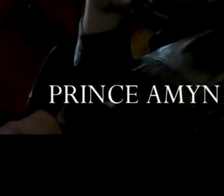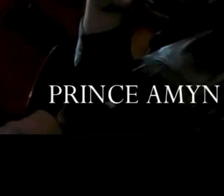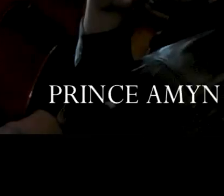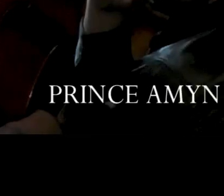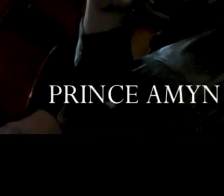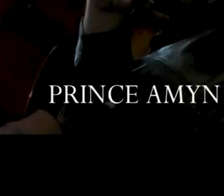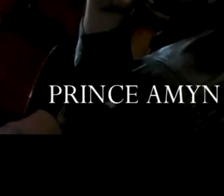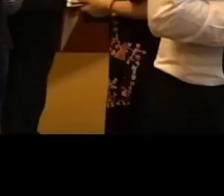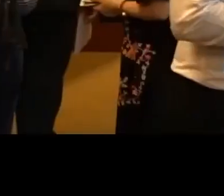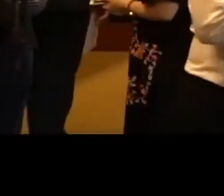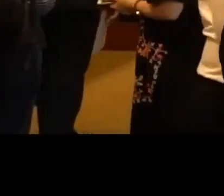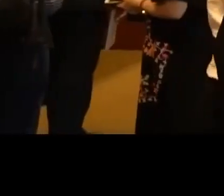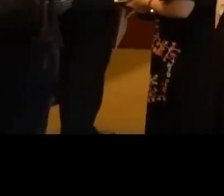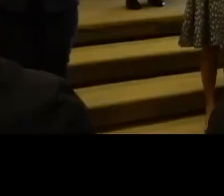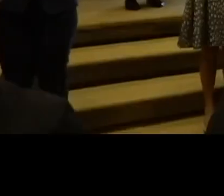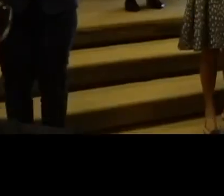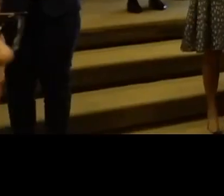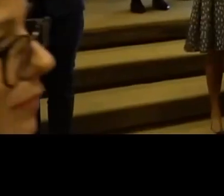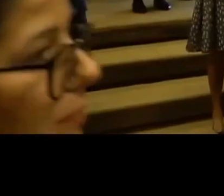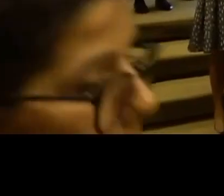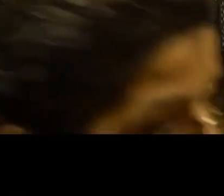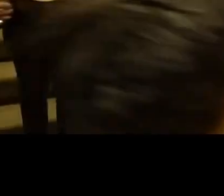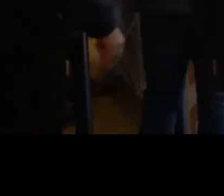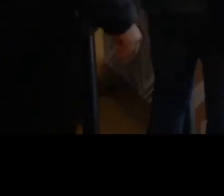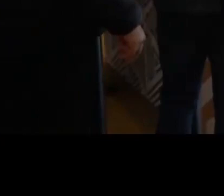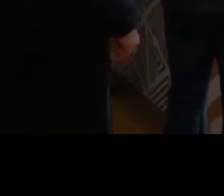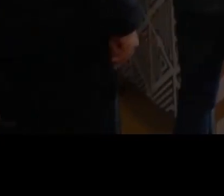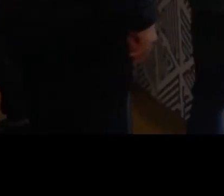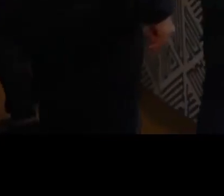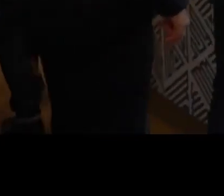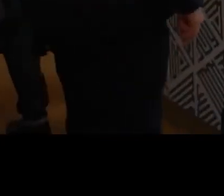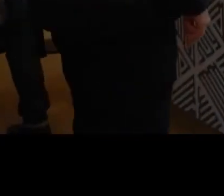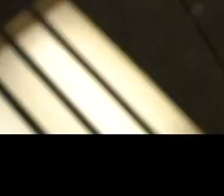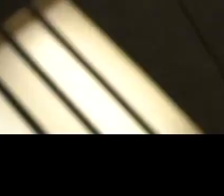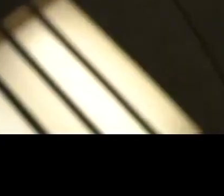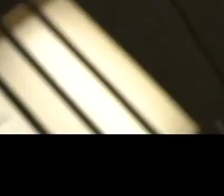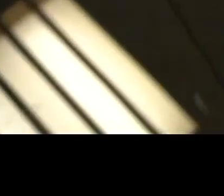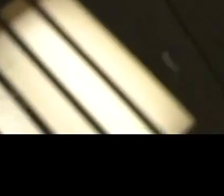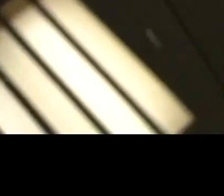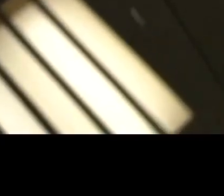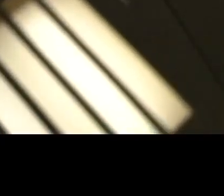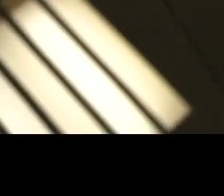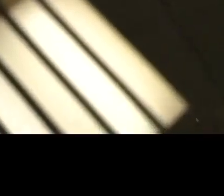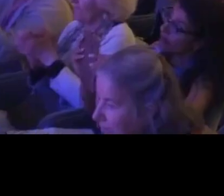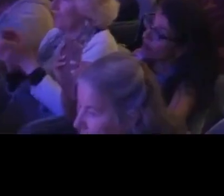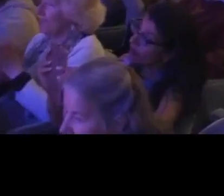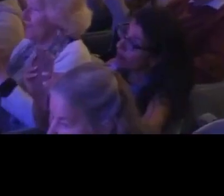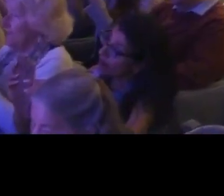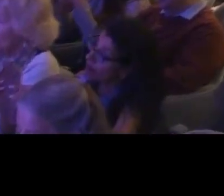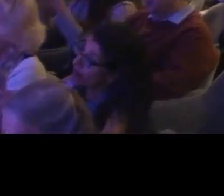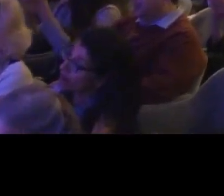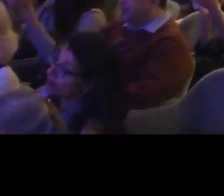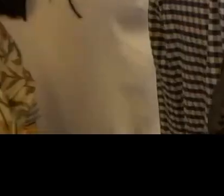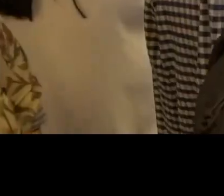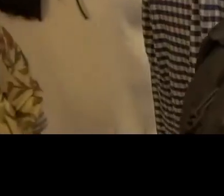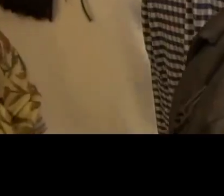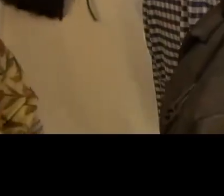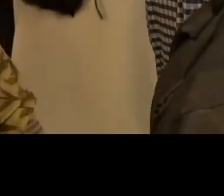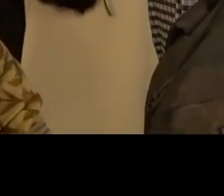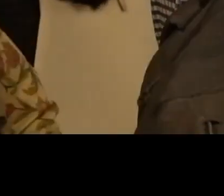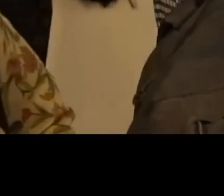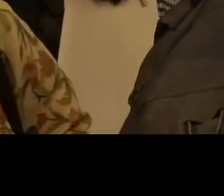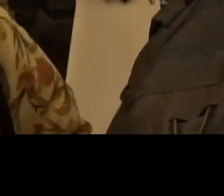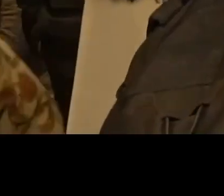If you want to go north, go south. And that more or less describes the circuitous path that has now led finally to